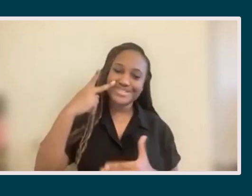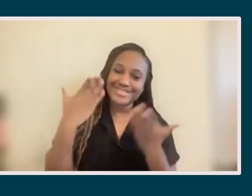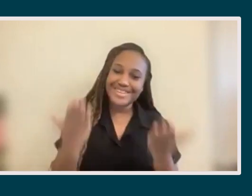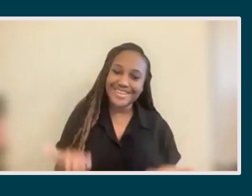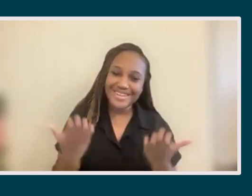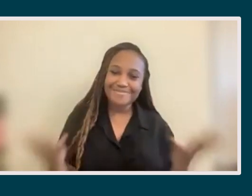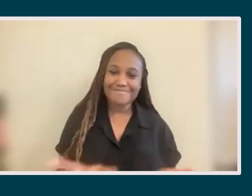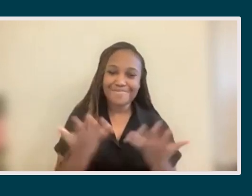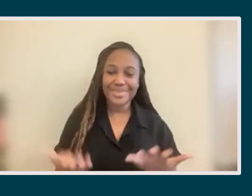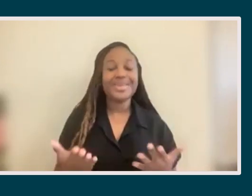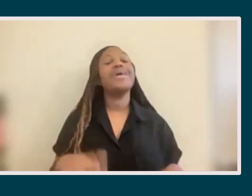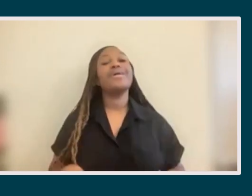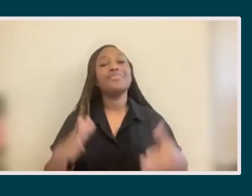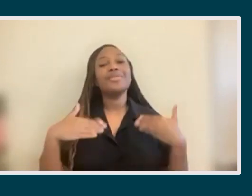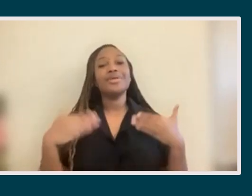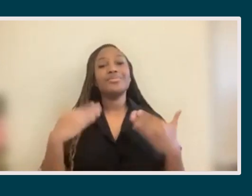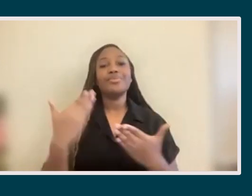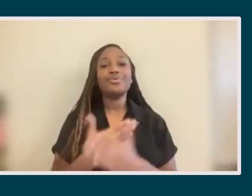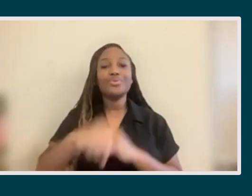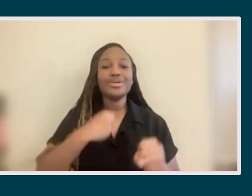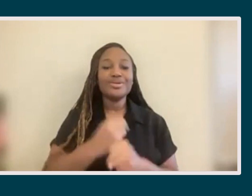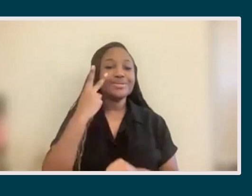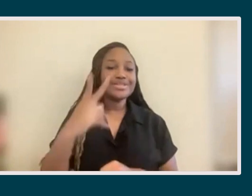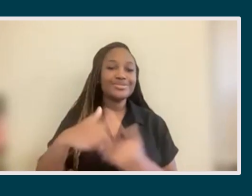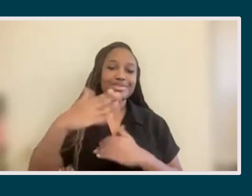New Year, and we'll see you in 2023.